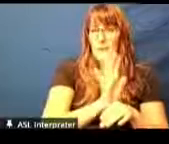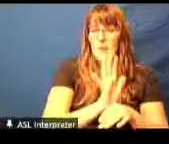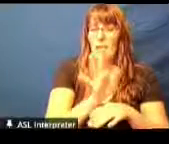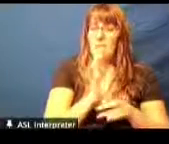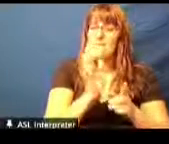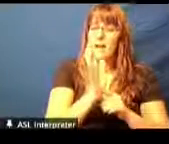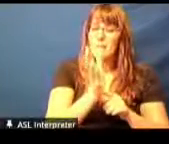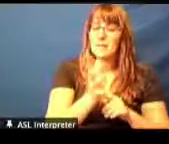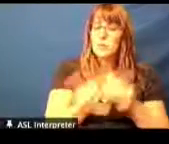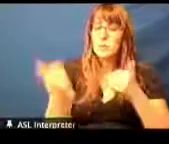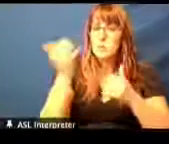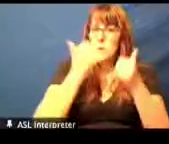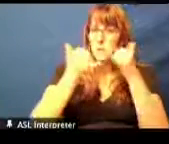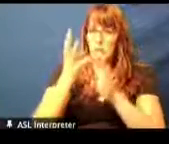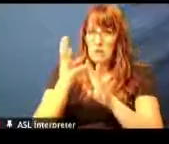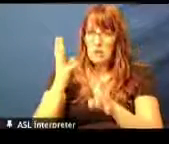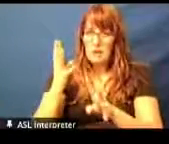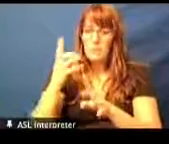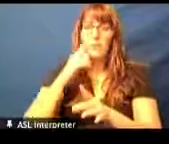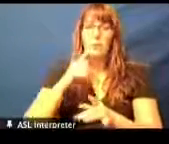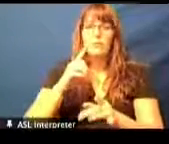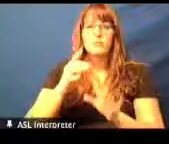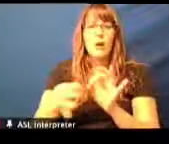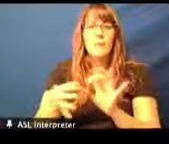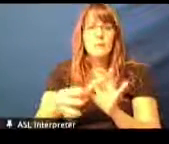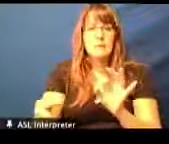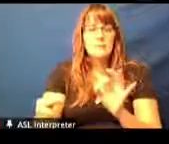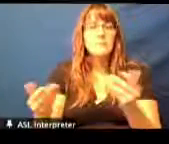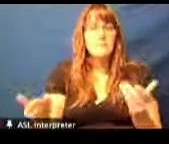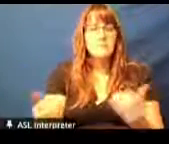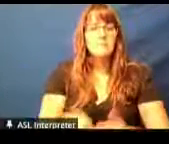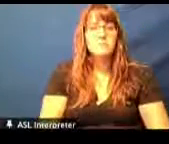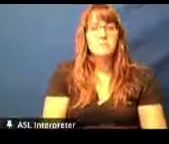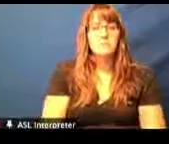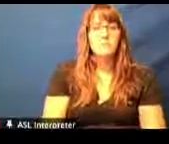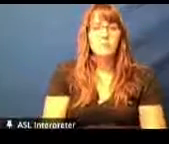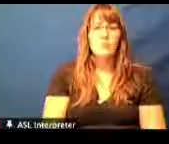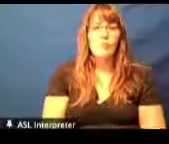chance to log in, figure out what they're doing, and then call in.